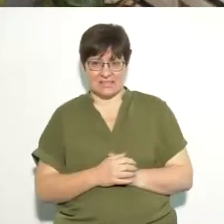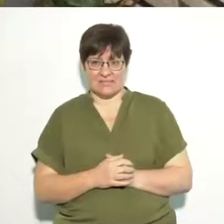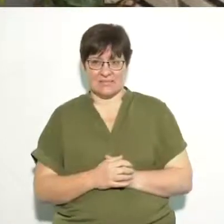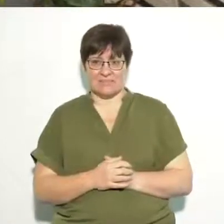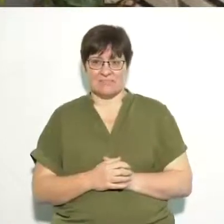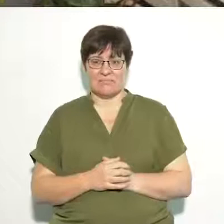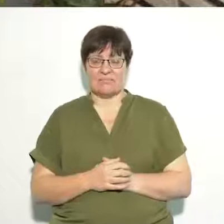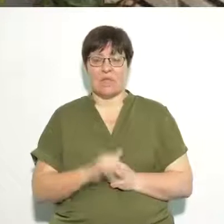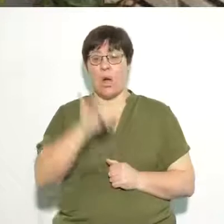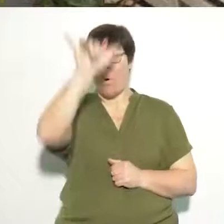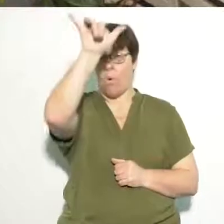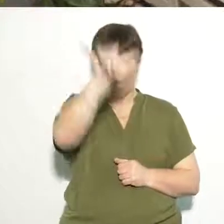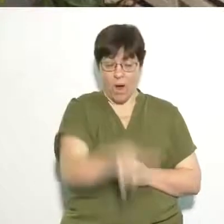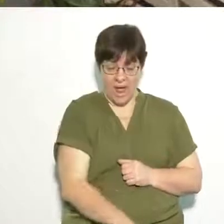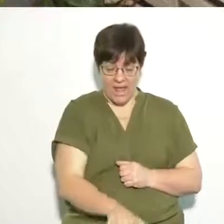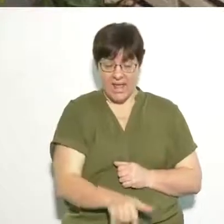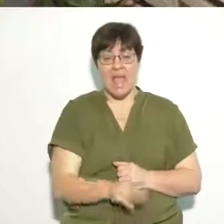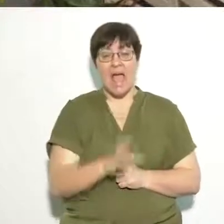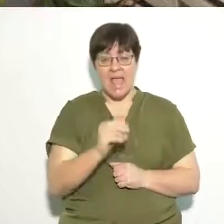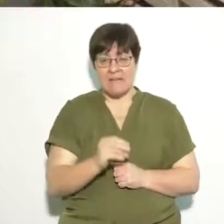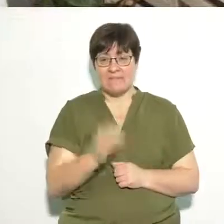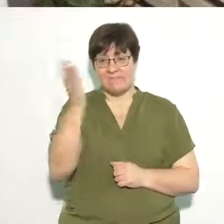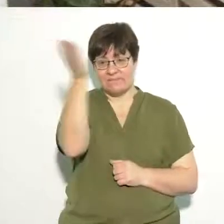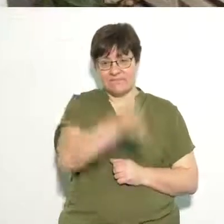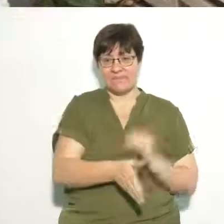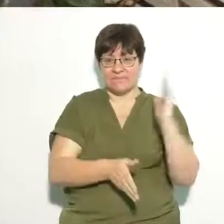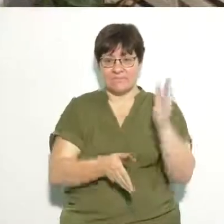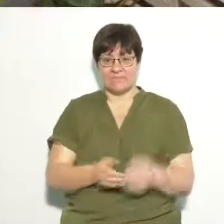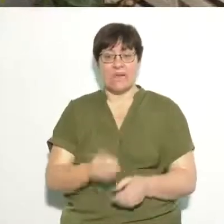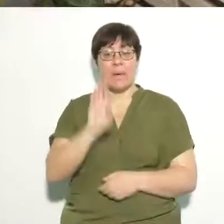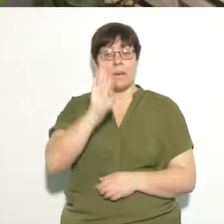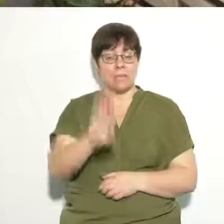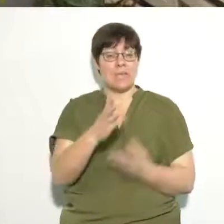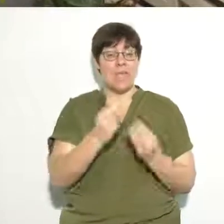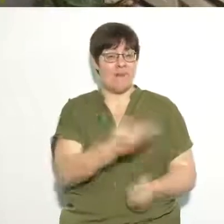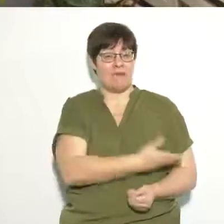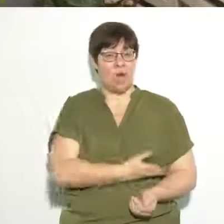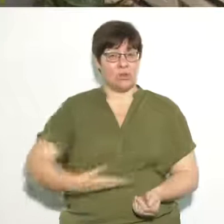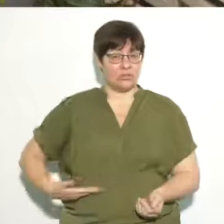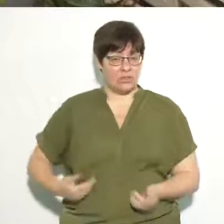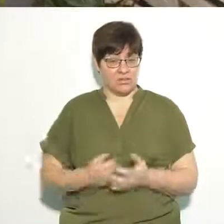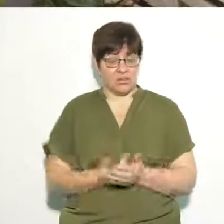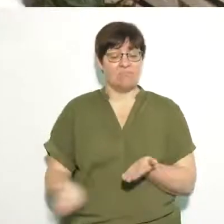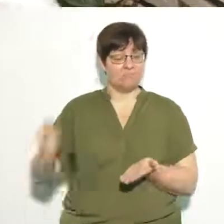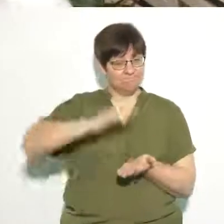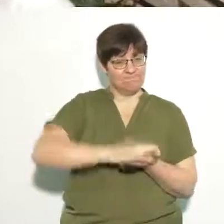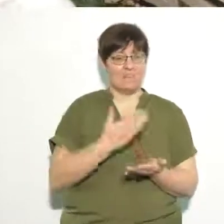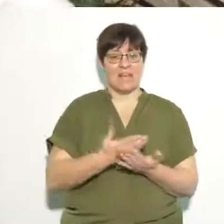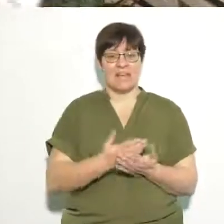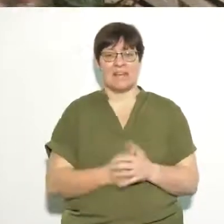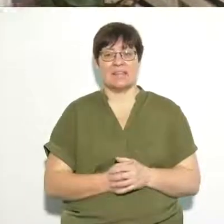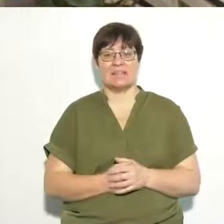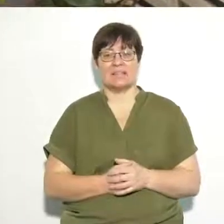a vertical line, B has a horizontal line,